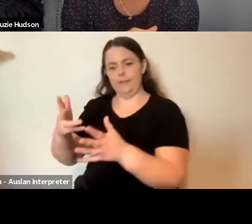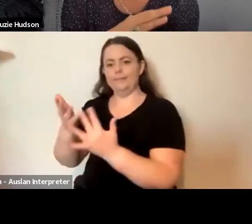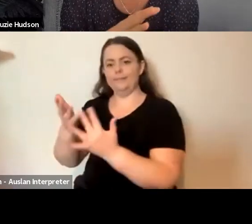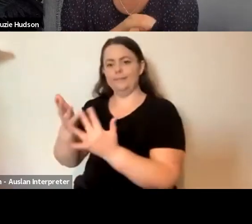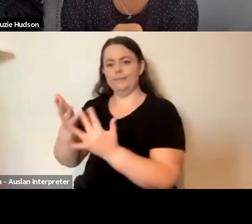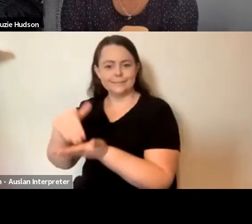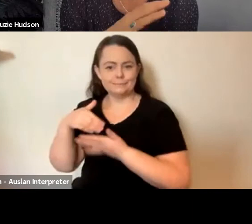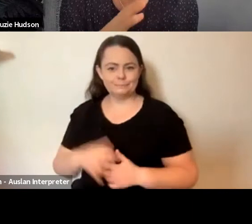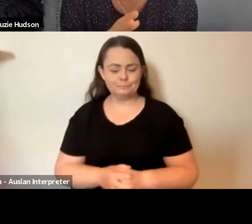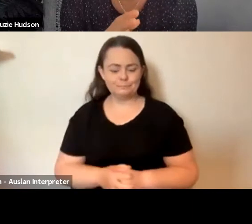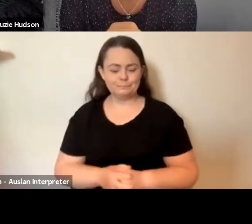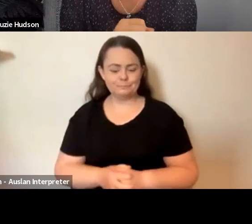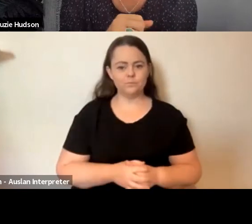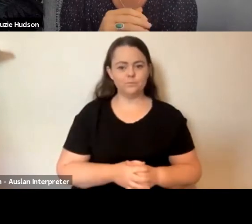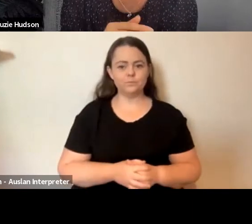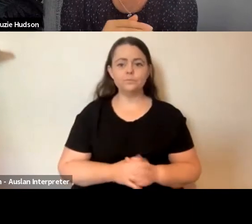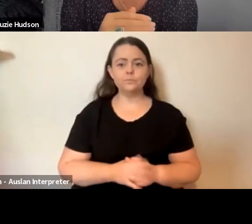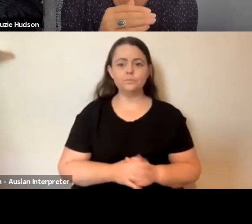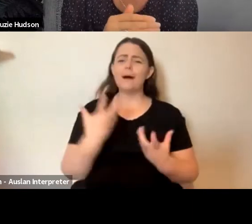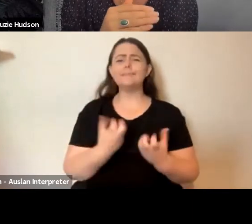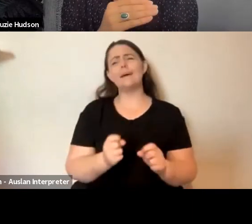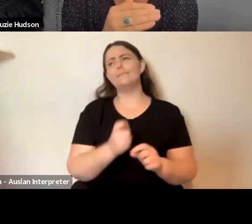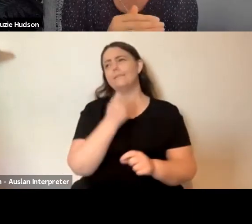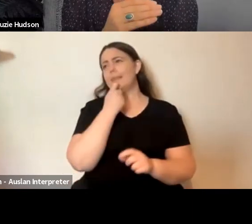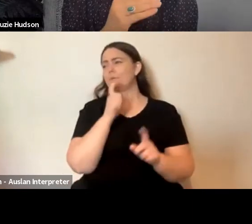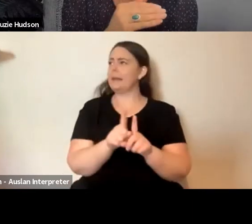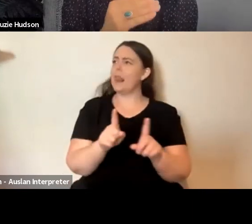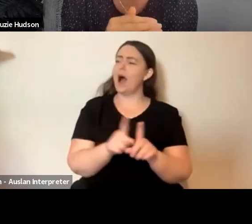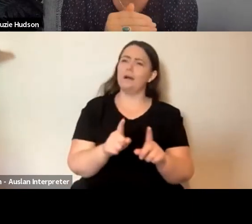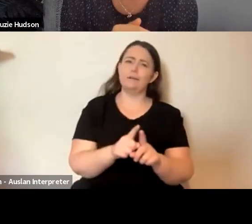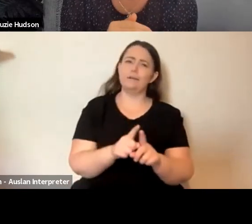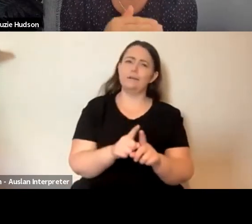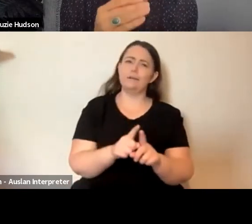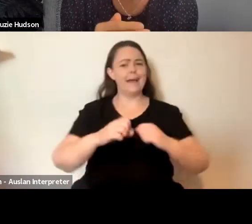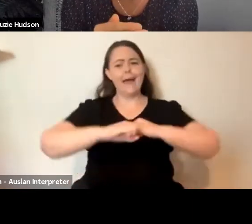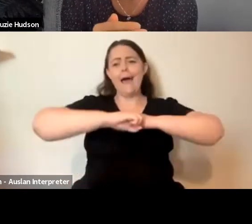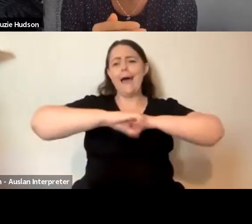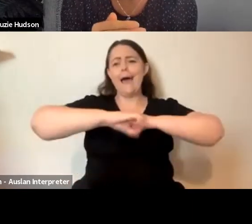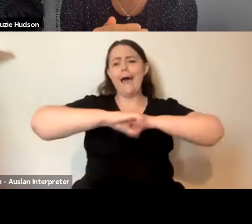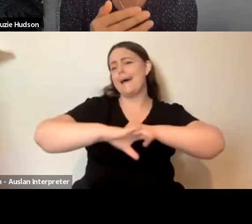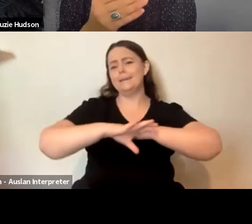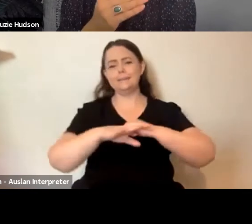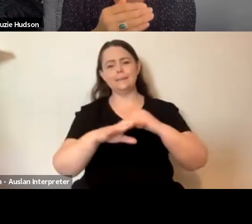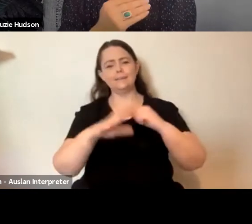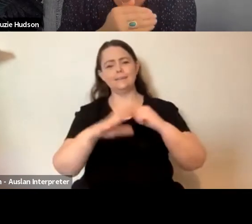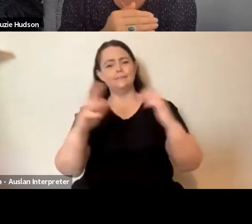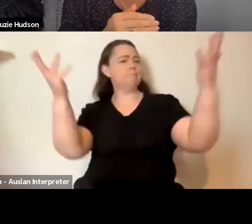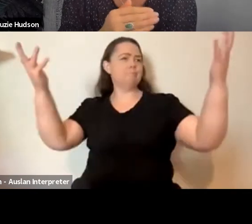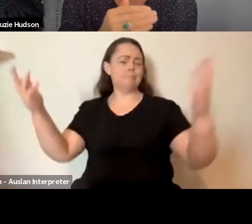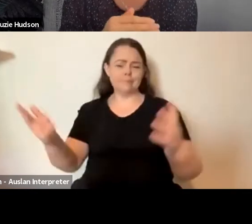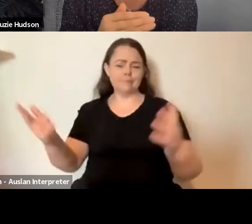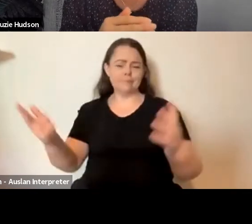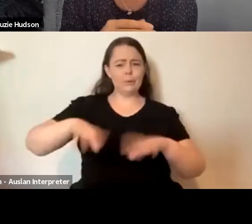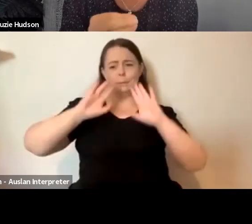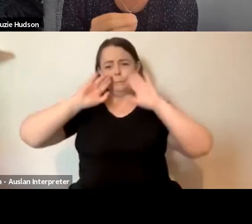of sensationalist campaigns that then I think meant that people didn't reach out when they did need help. They were delaying in